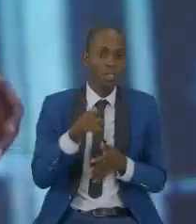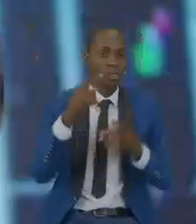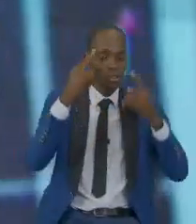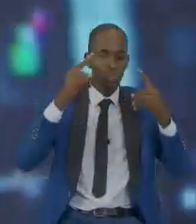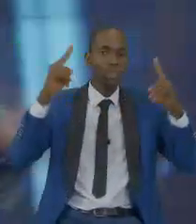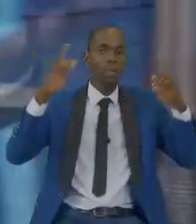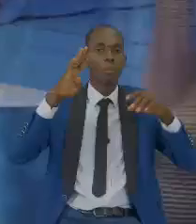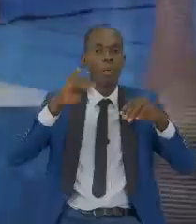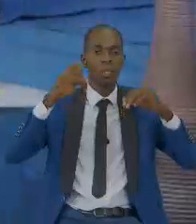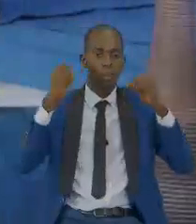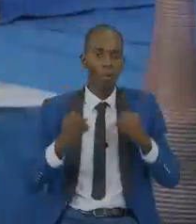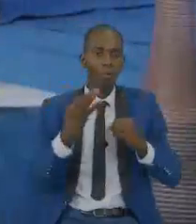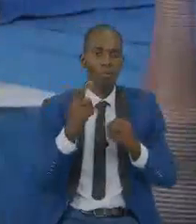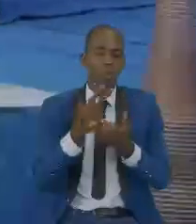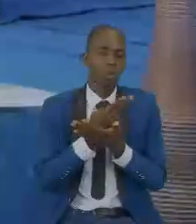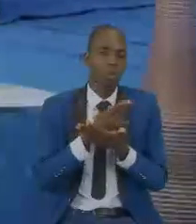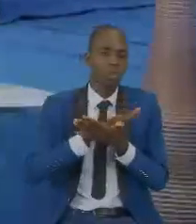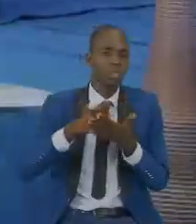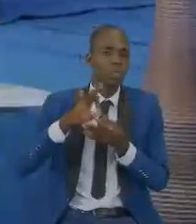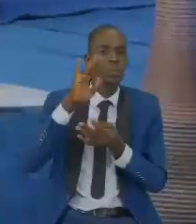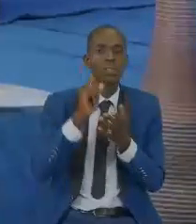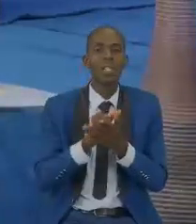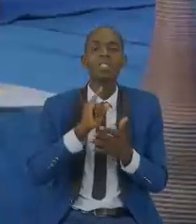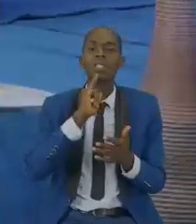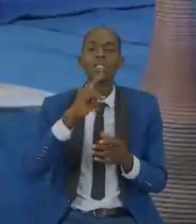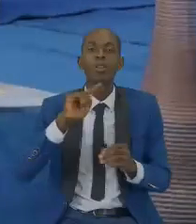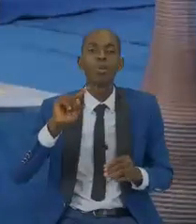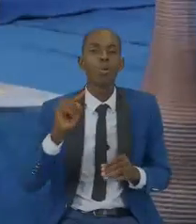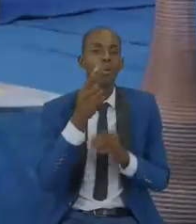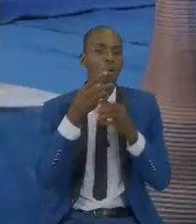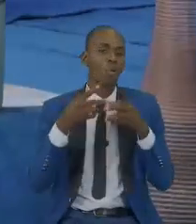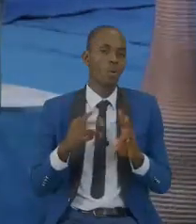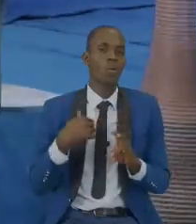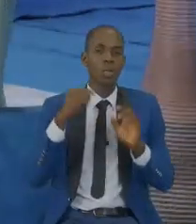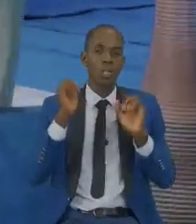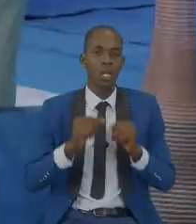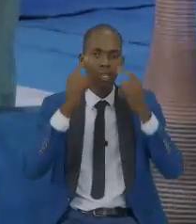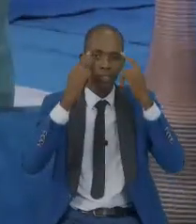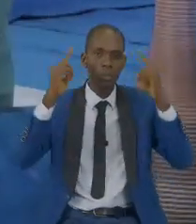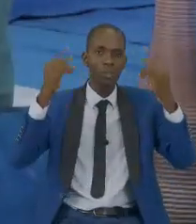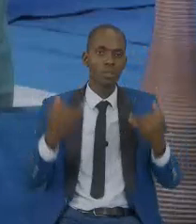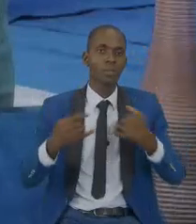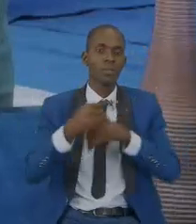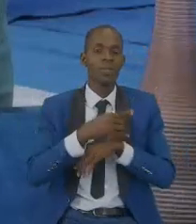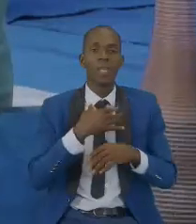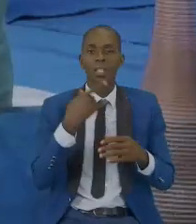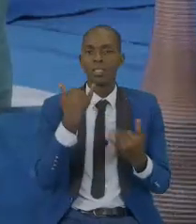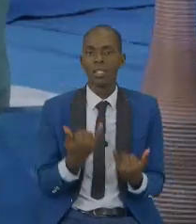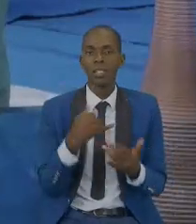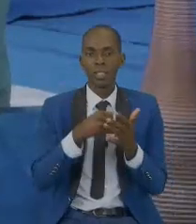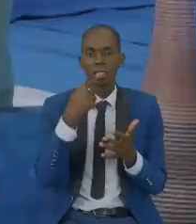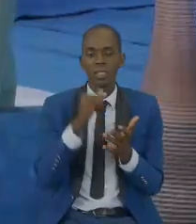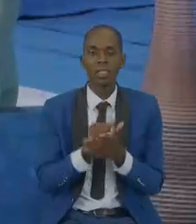Holy Ghost, that is the only way we can succeed today. And so it says, "He shall